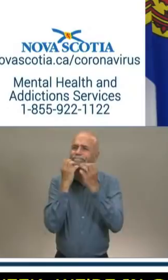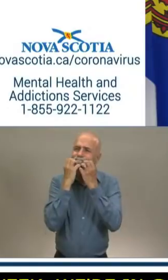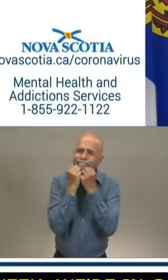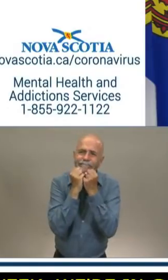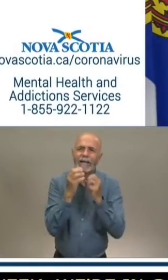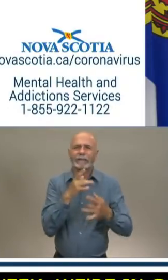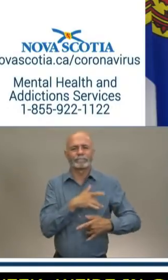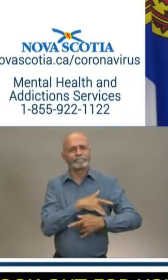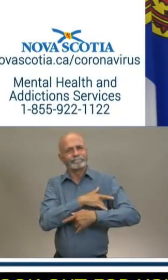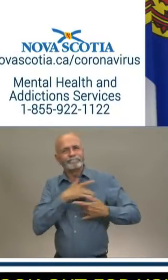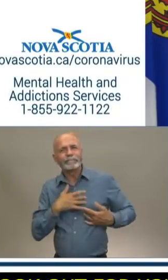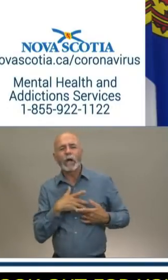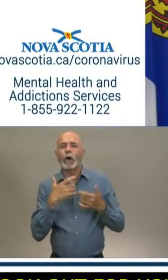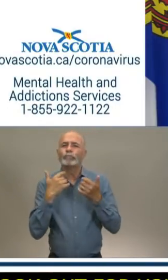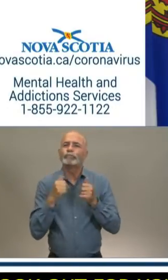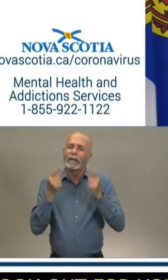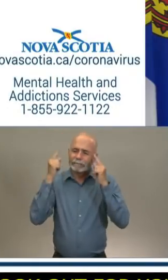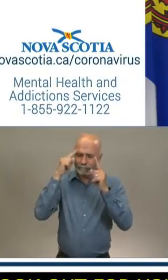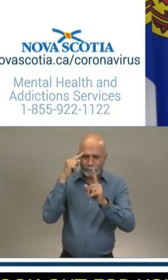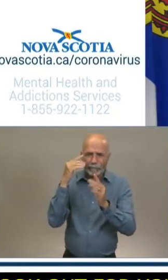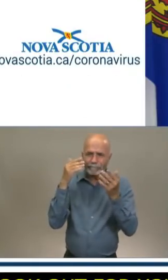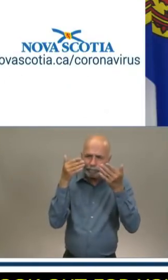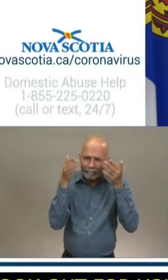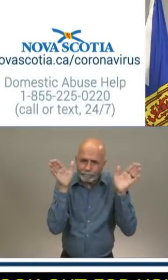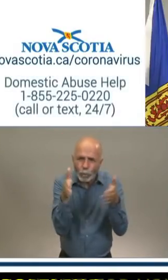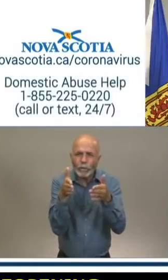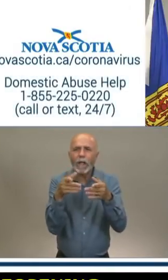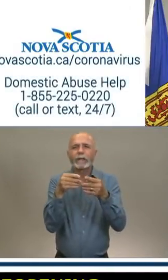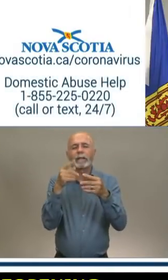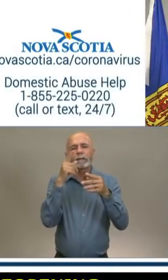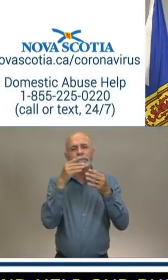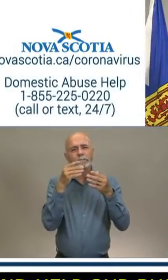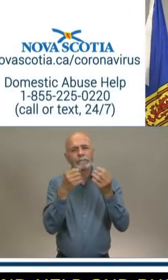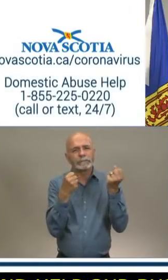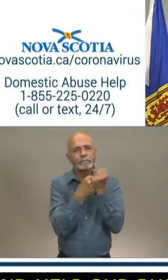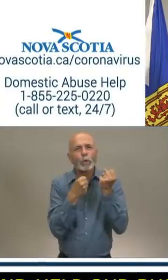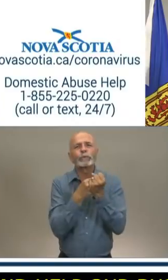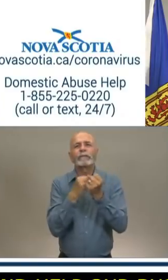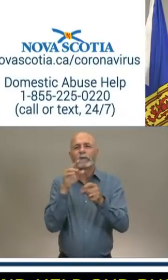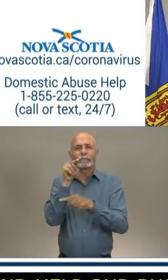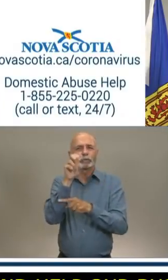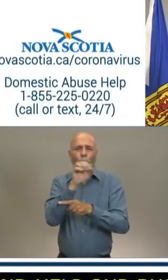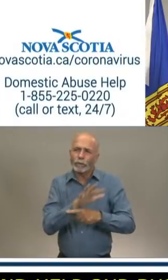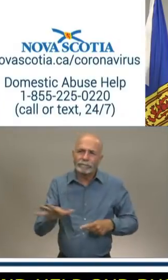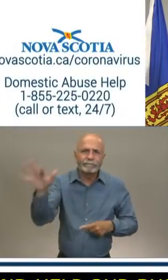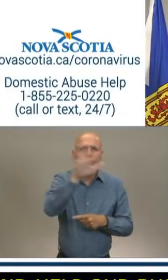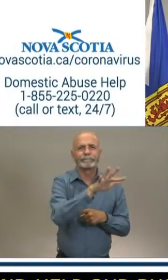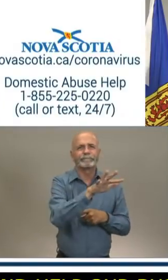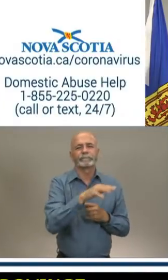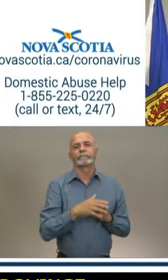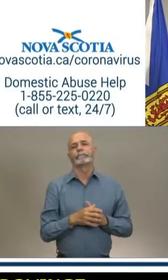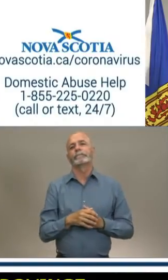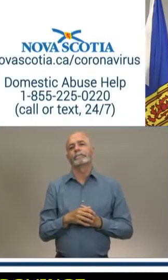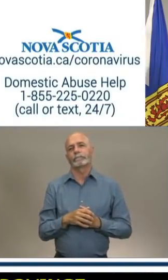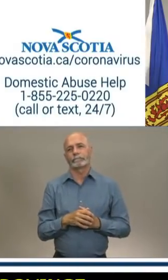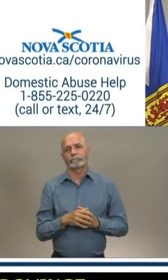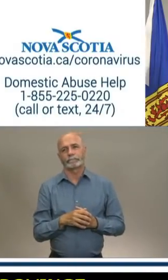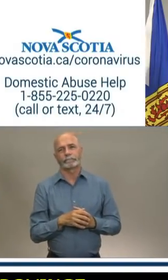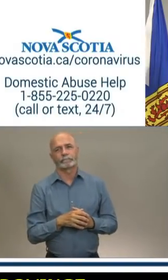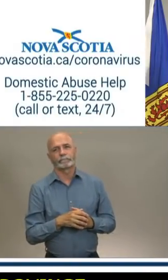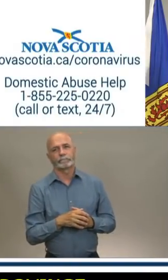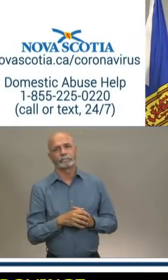and continue to support your province. Go ahead with your follow-up. And do you have any concerns that a number of